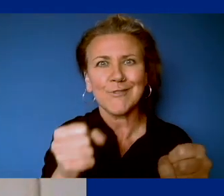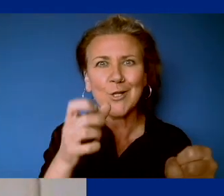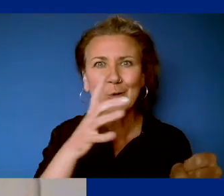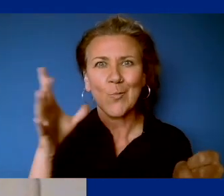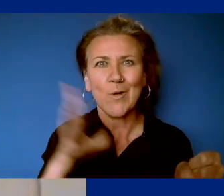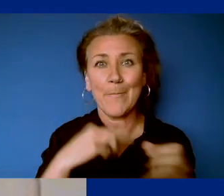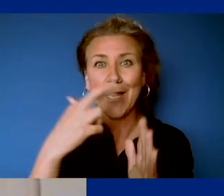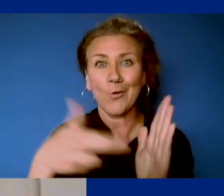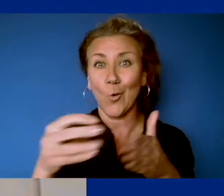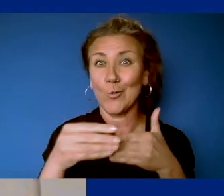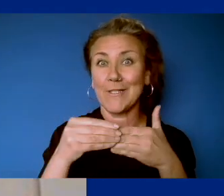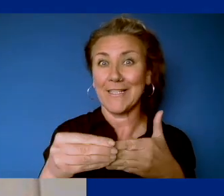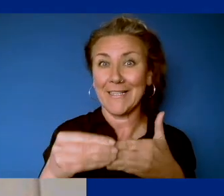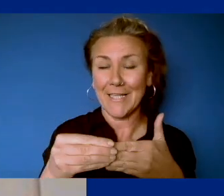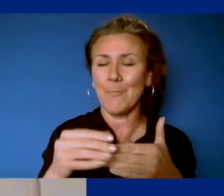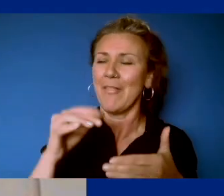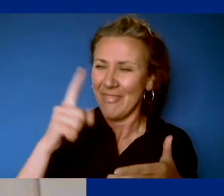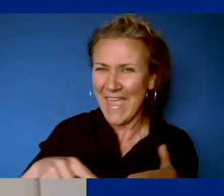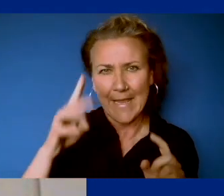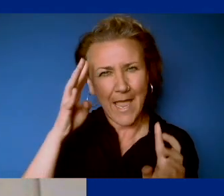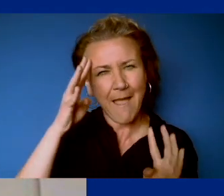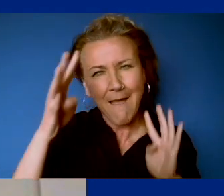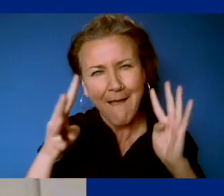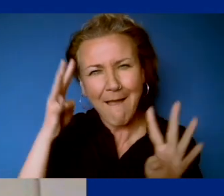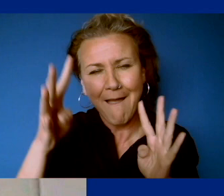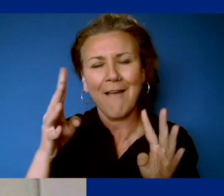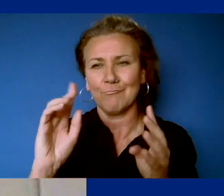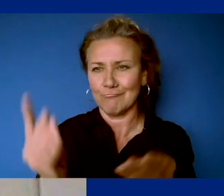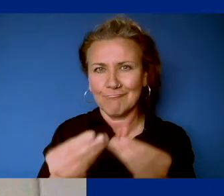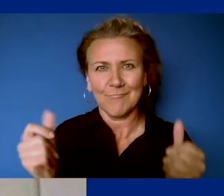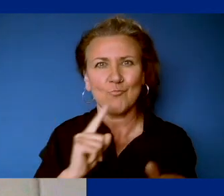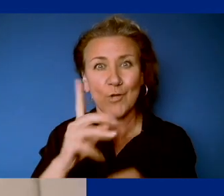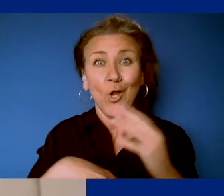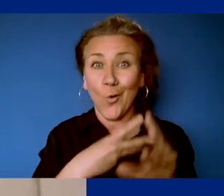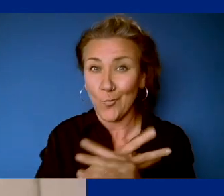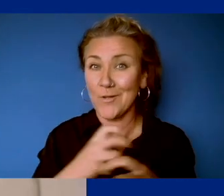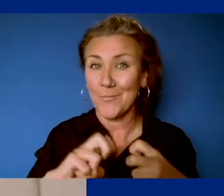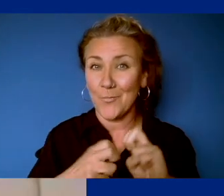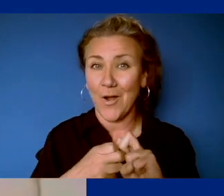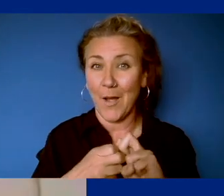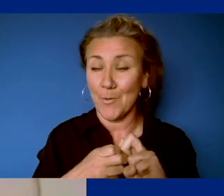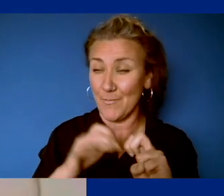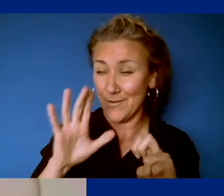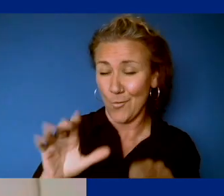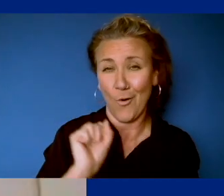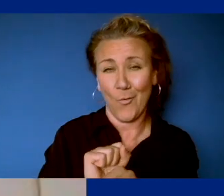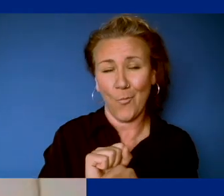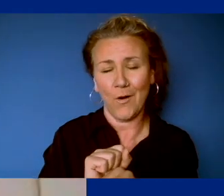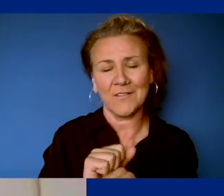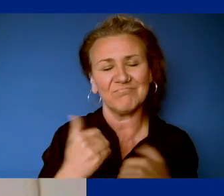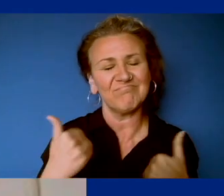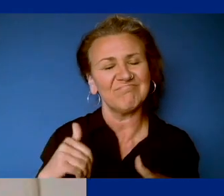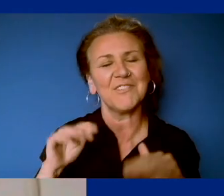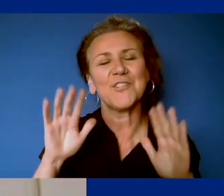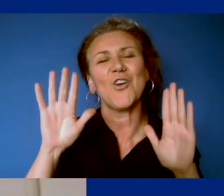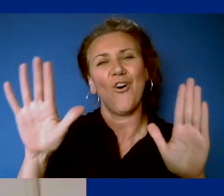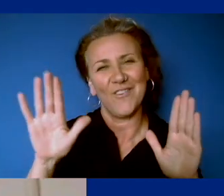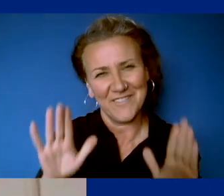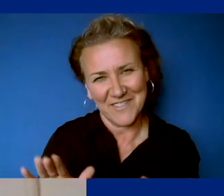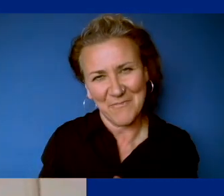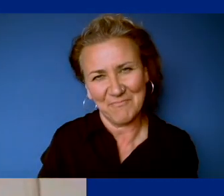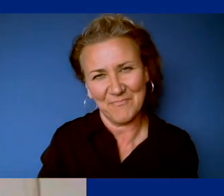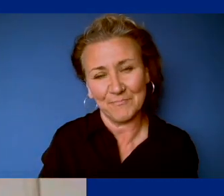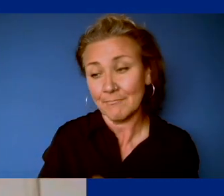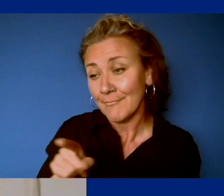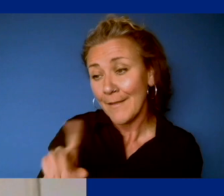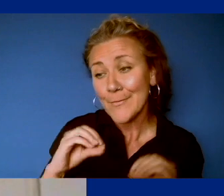to fund others who can imagine, create, and execute solutions to real-world problems and issues is nothing